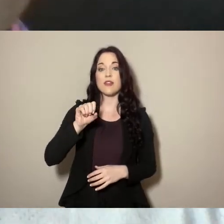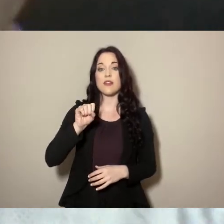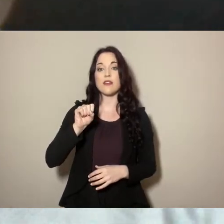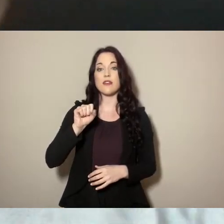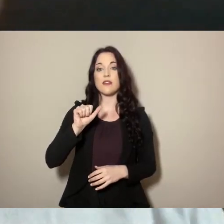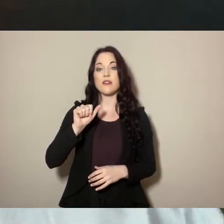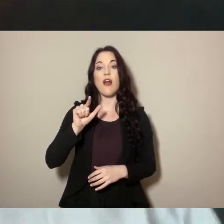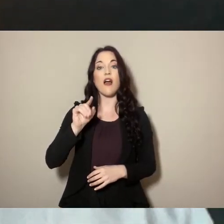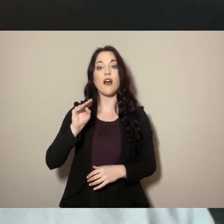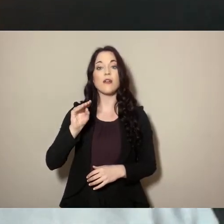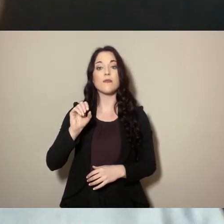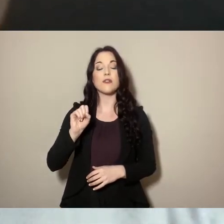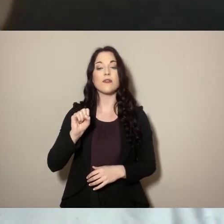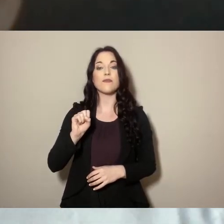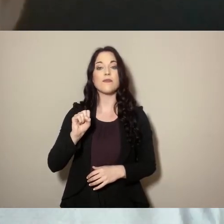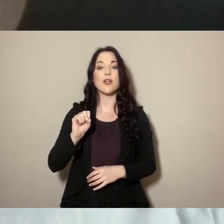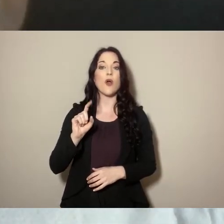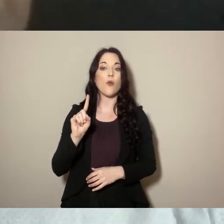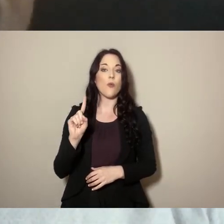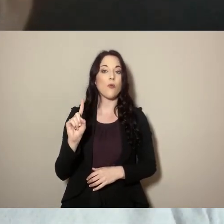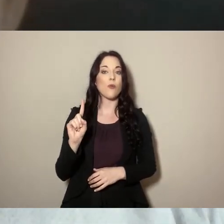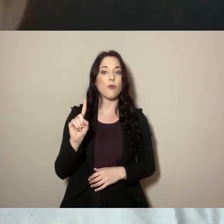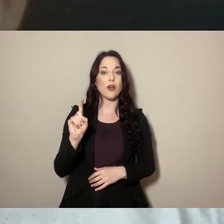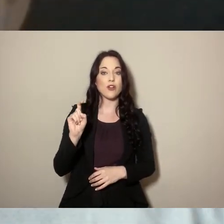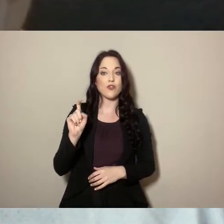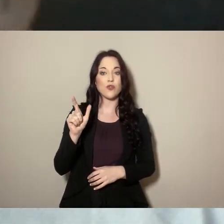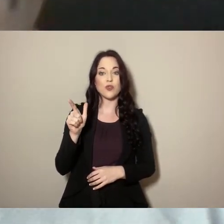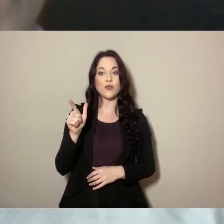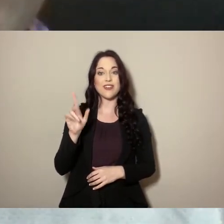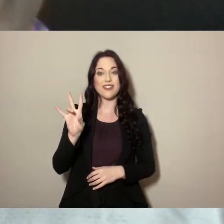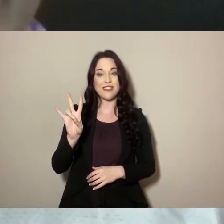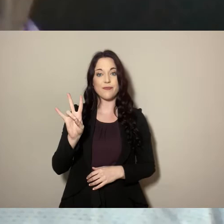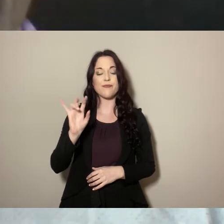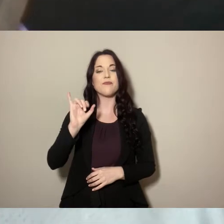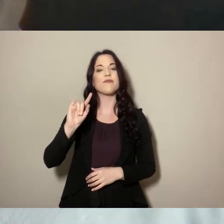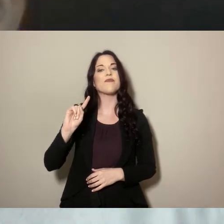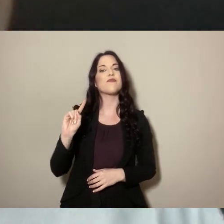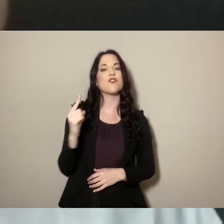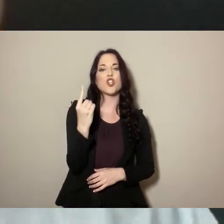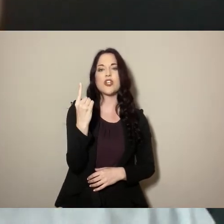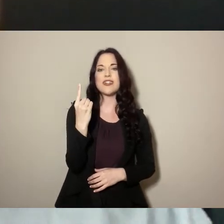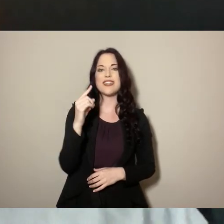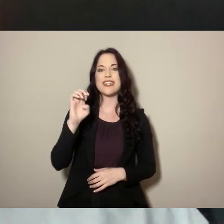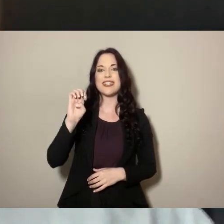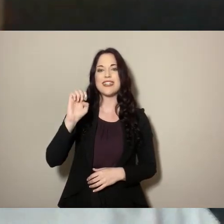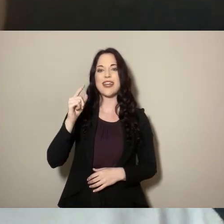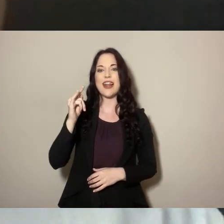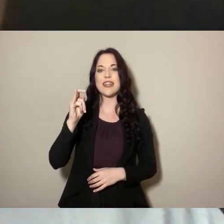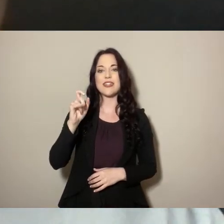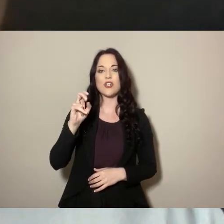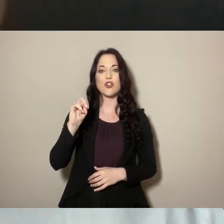127, and it will be the first egalitarian translation.